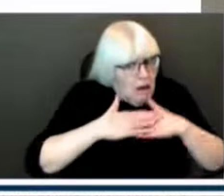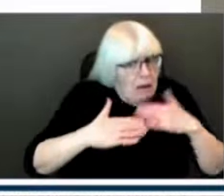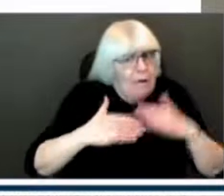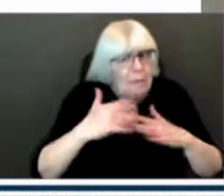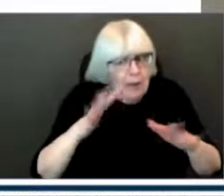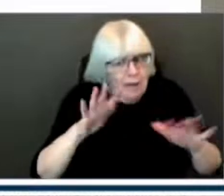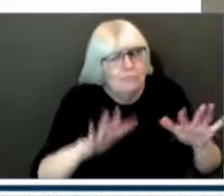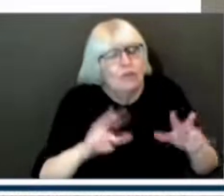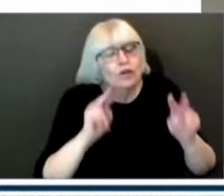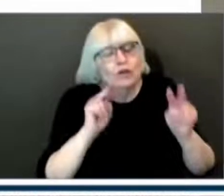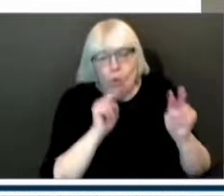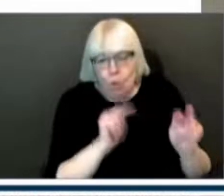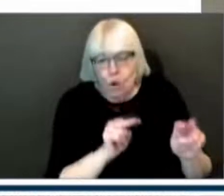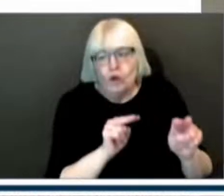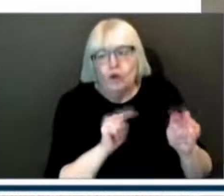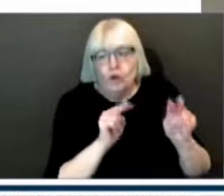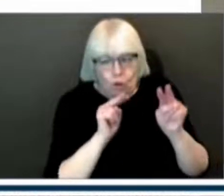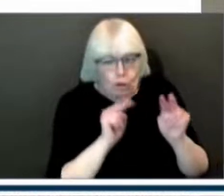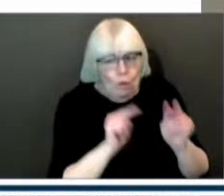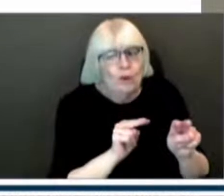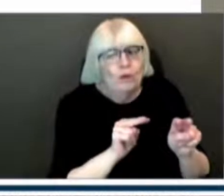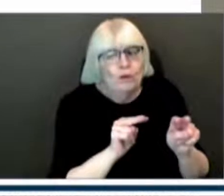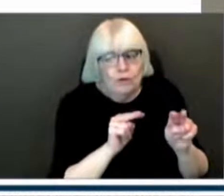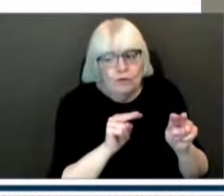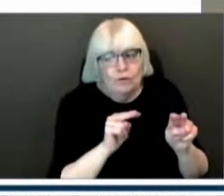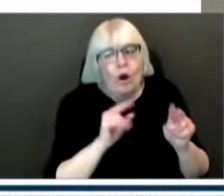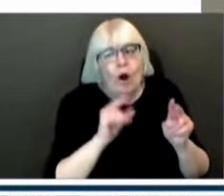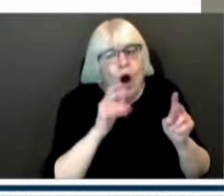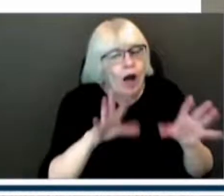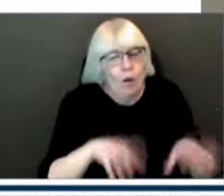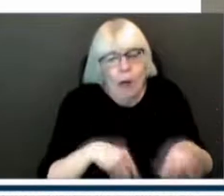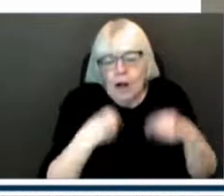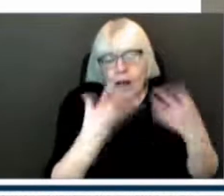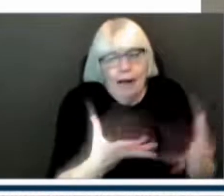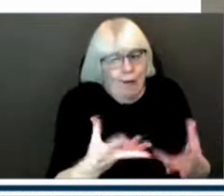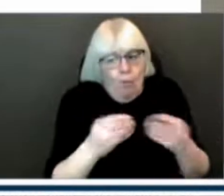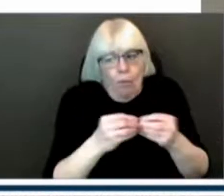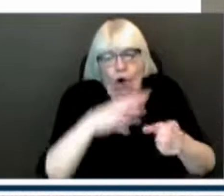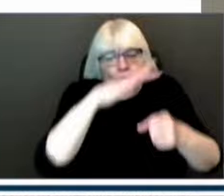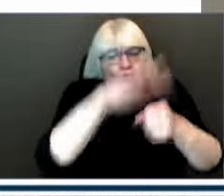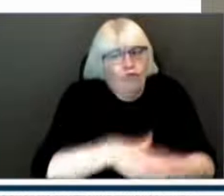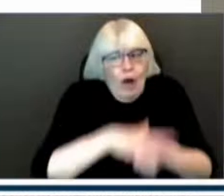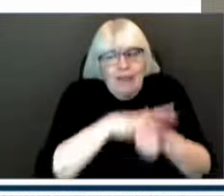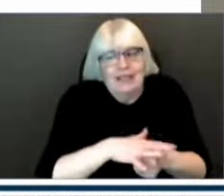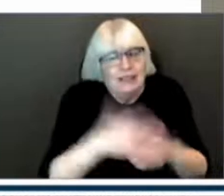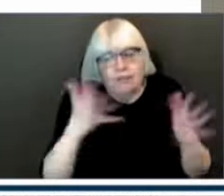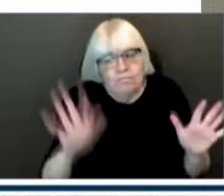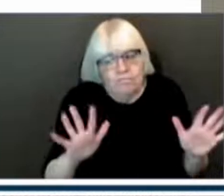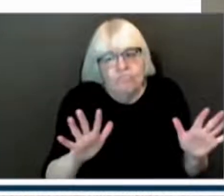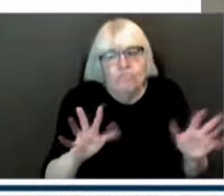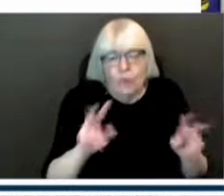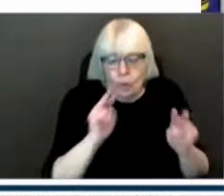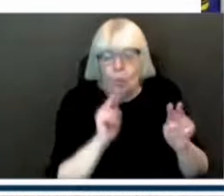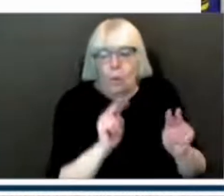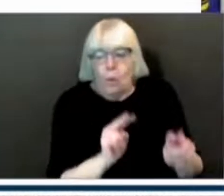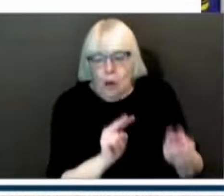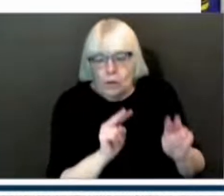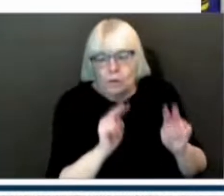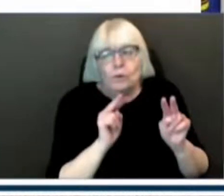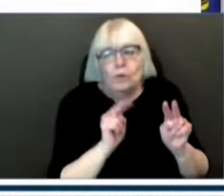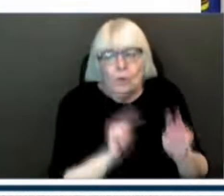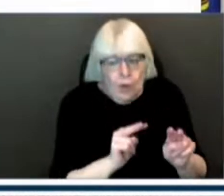not adding to that already substantive pressure that's on the healthcare system. Go ahead, Callum, with your